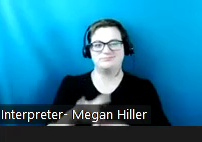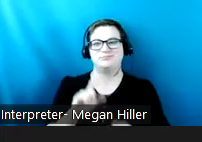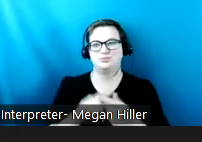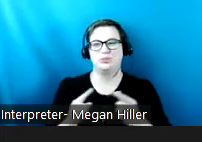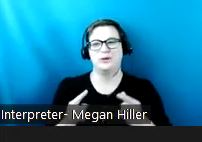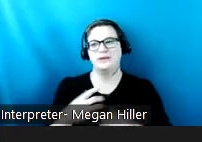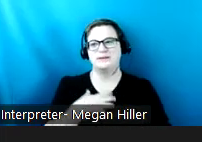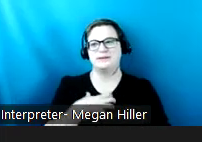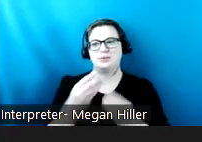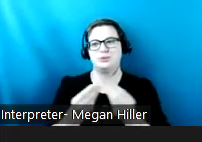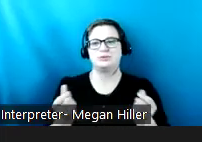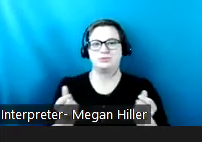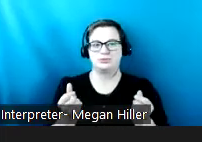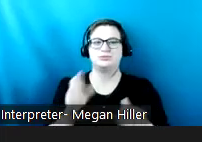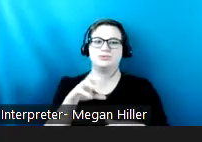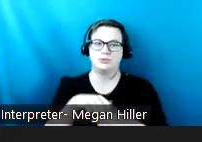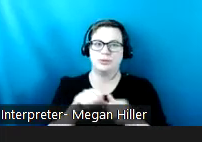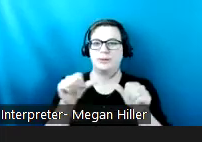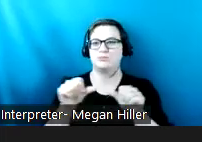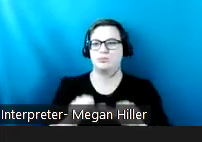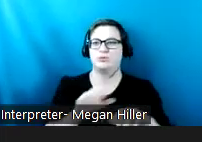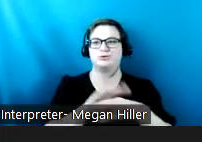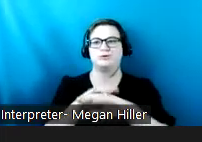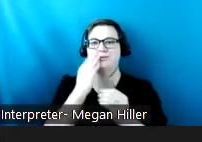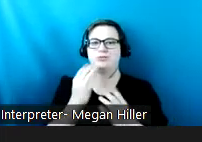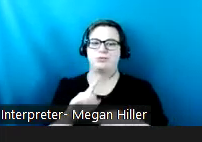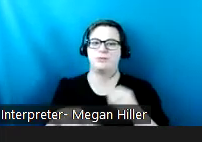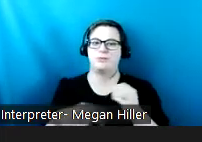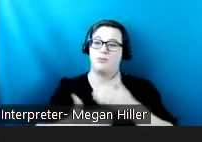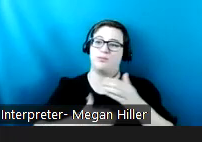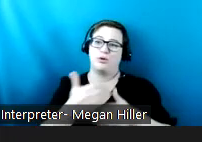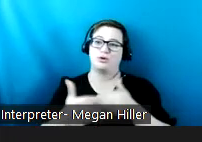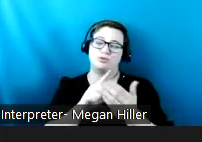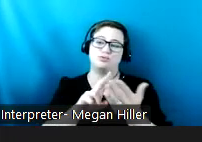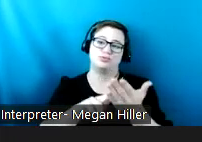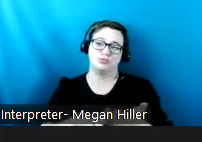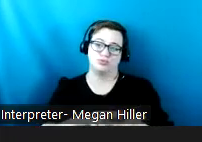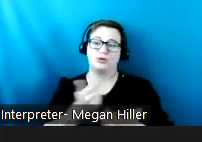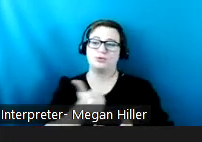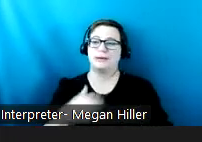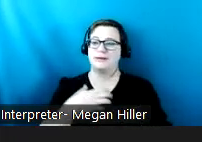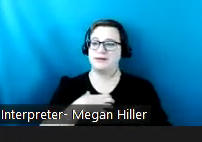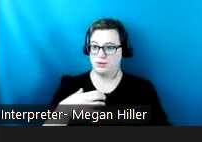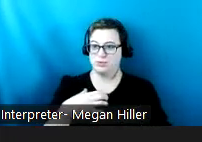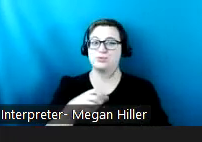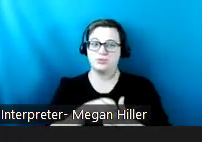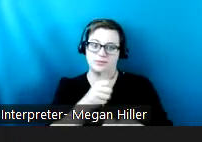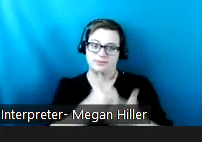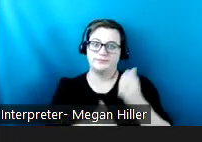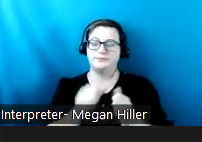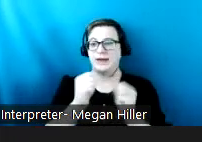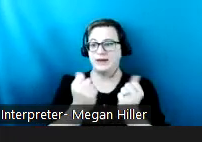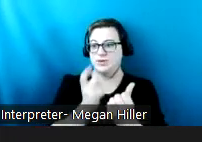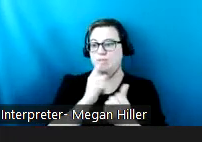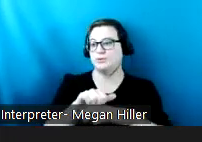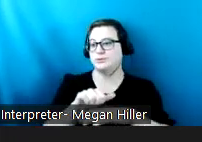resolution, including a posted notice about the process to register disputes with the agency or submit grievances